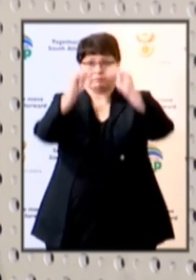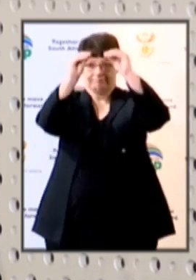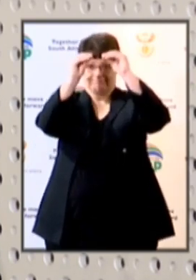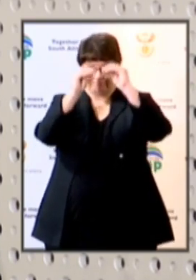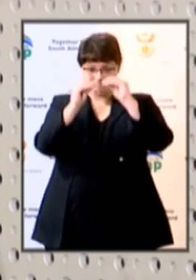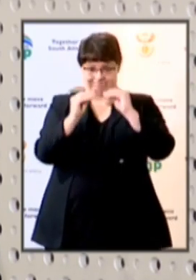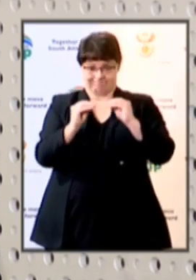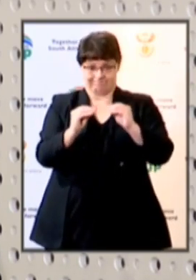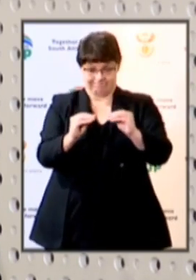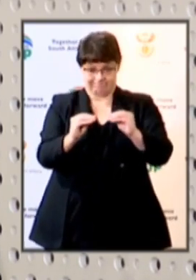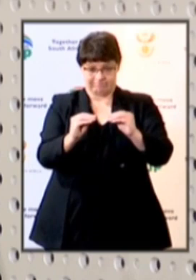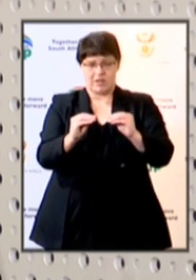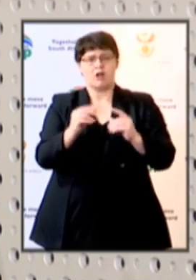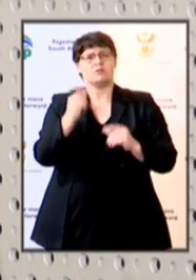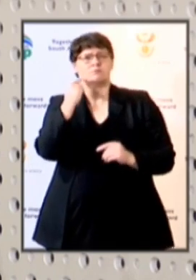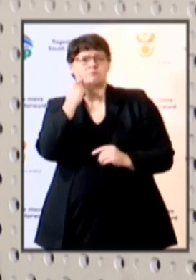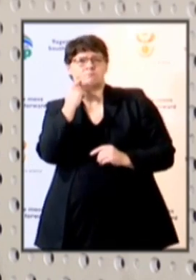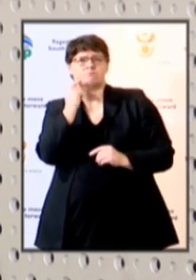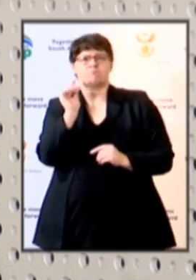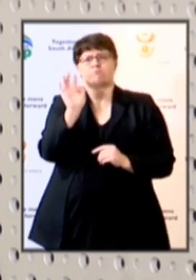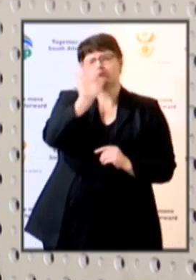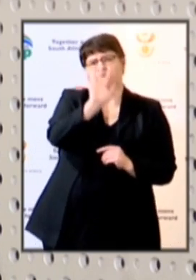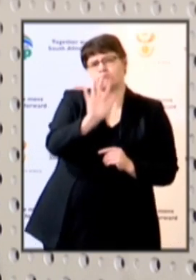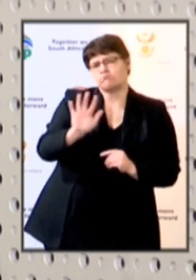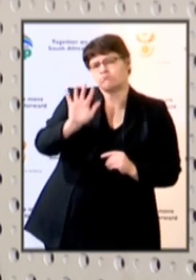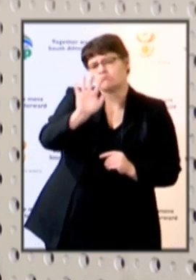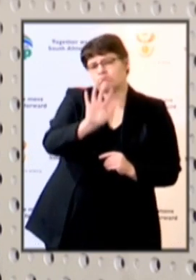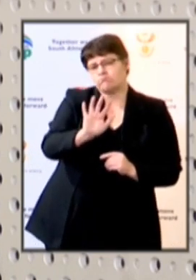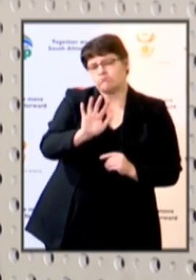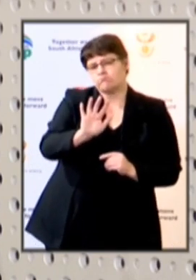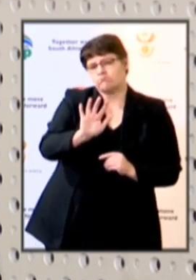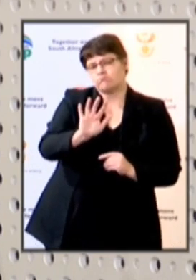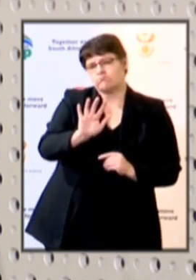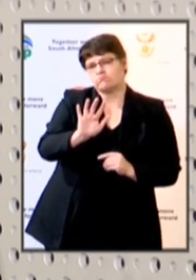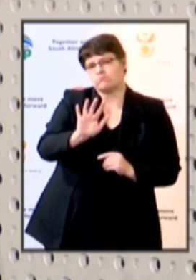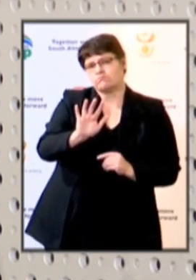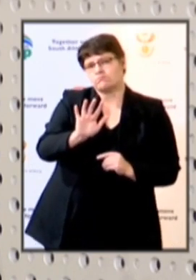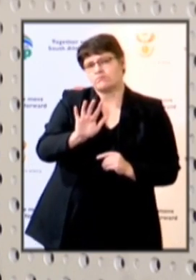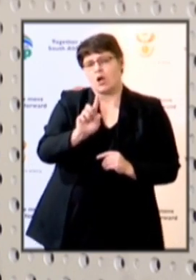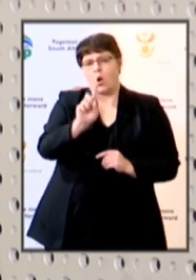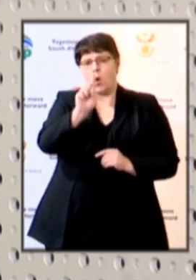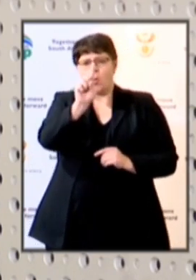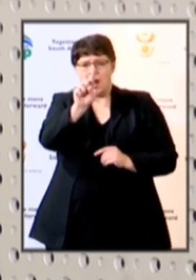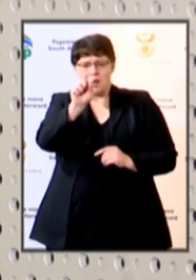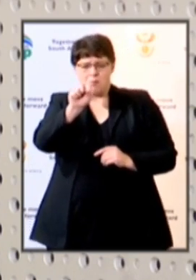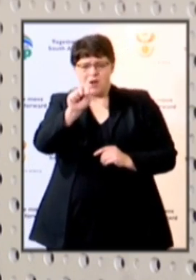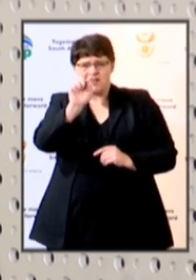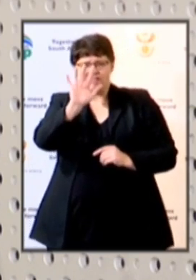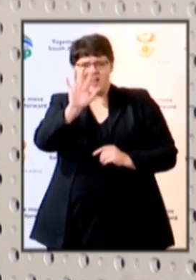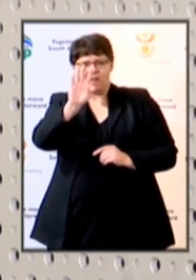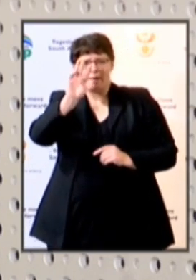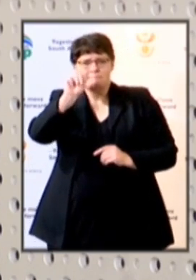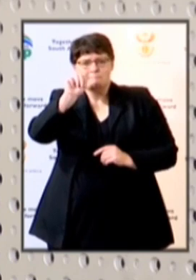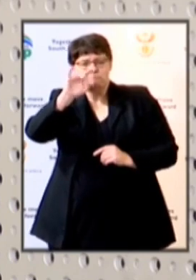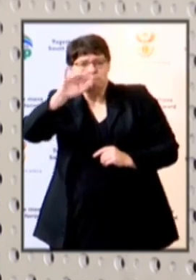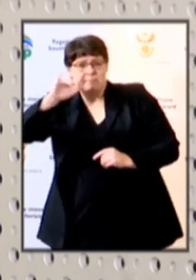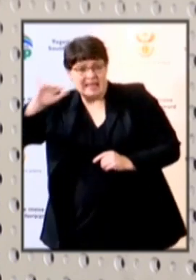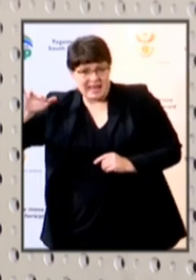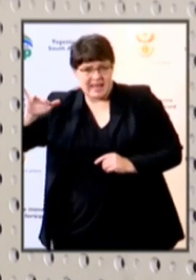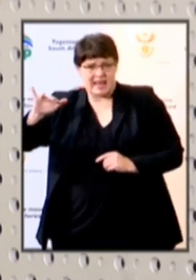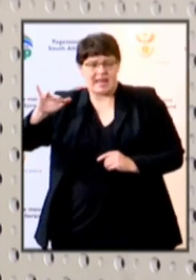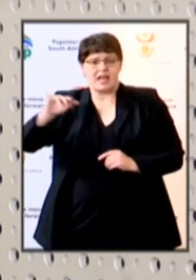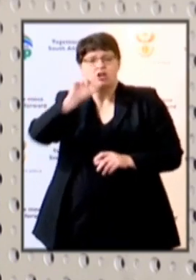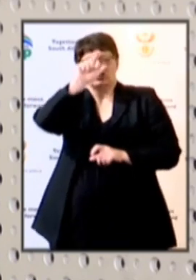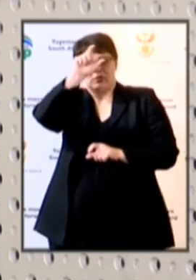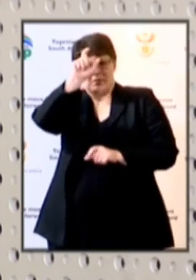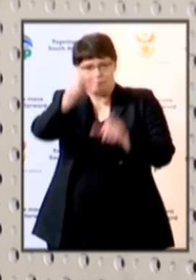we estimate that it will enable more than 1.5 million South Africans to leave